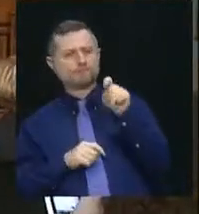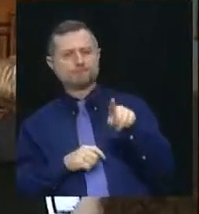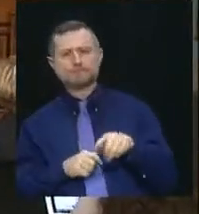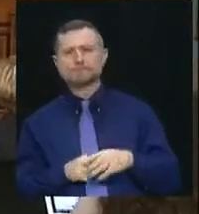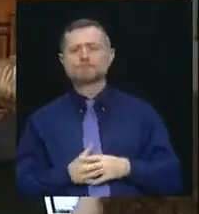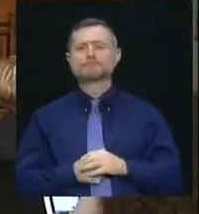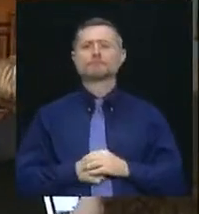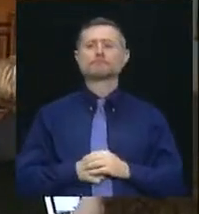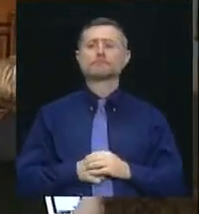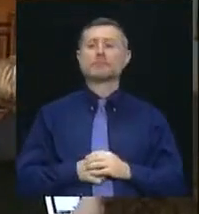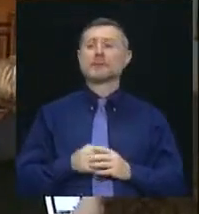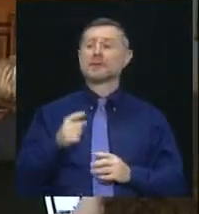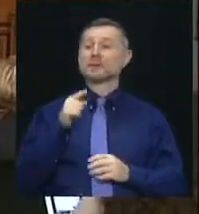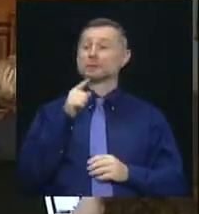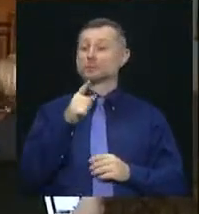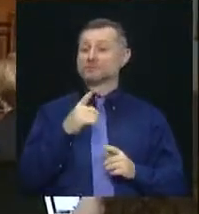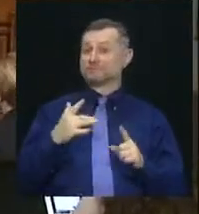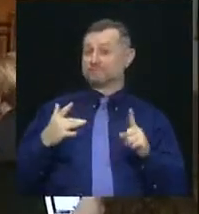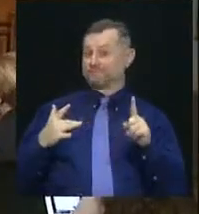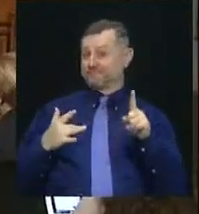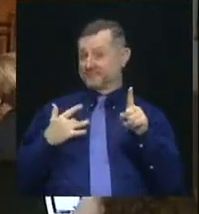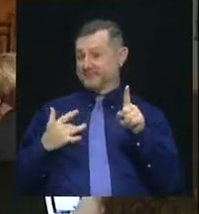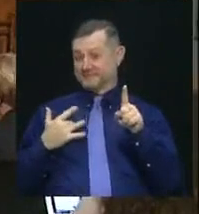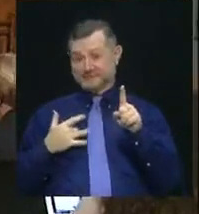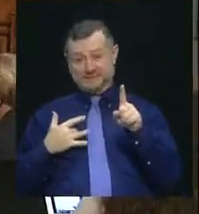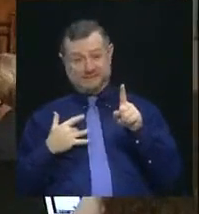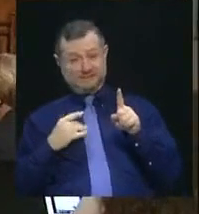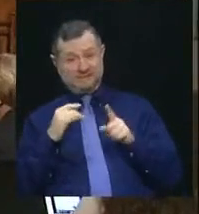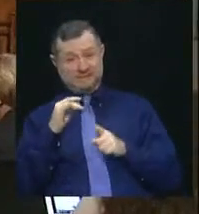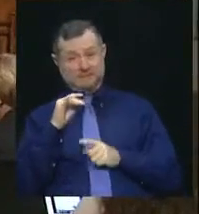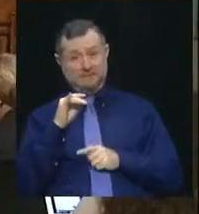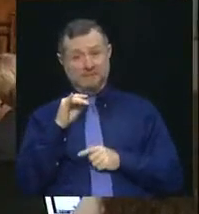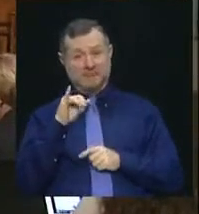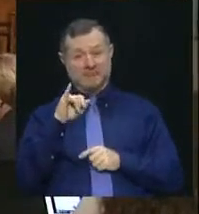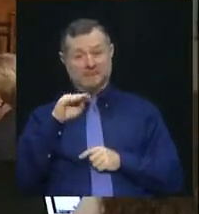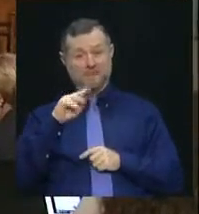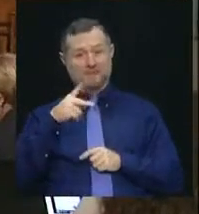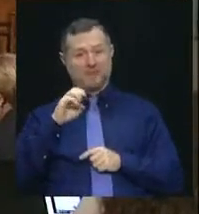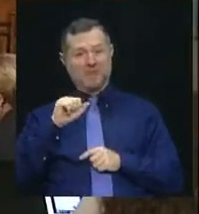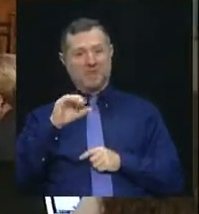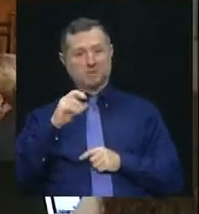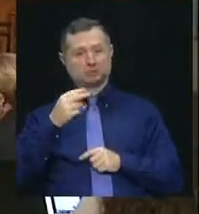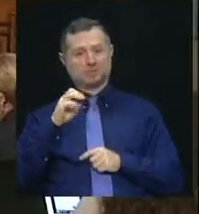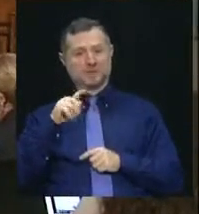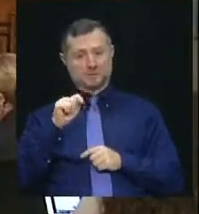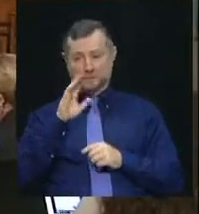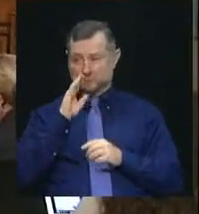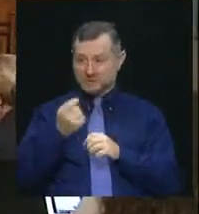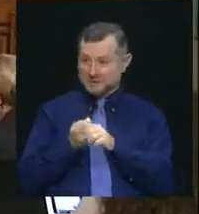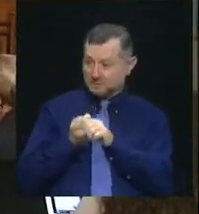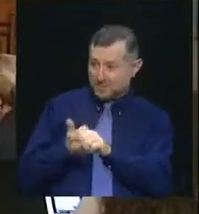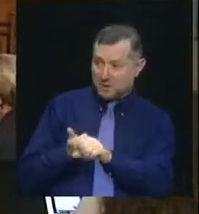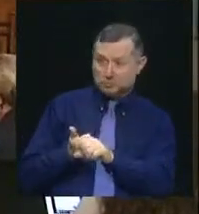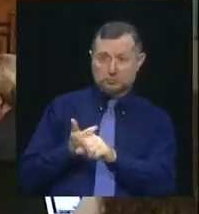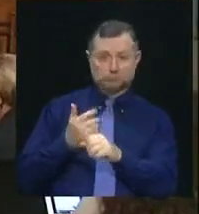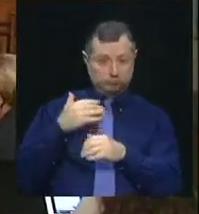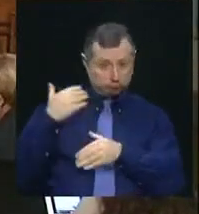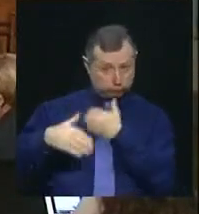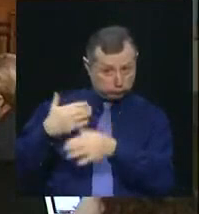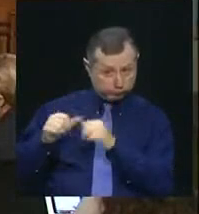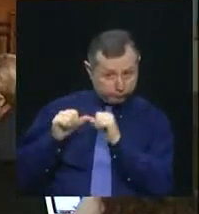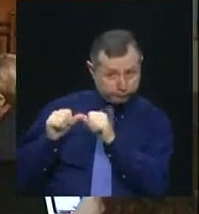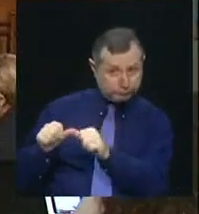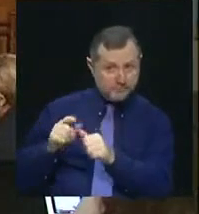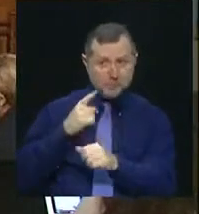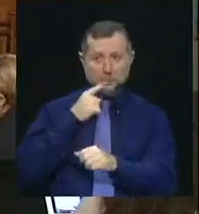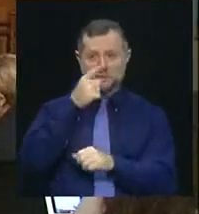Thanks. Do you feel the impeachment investigation should continue by the Assembly Judiciary Committee? And you said earlier that you and the governor didn't have a